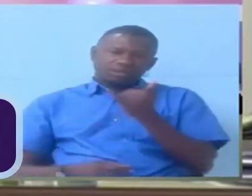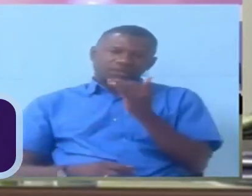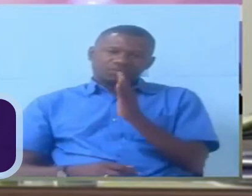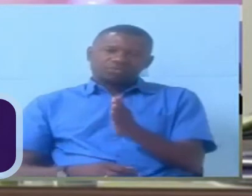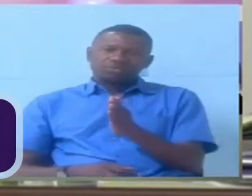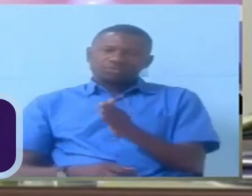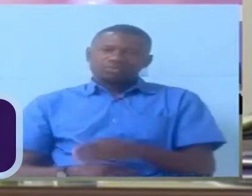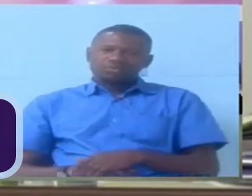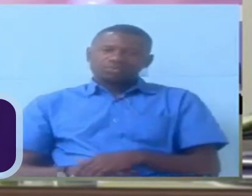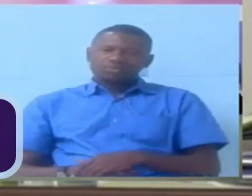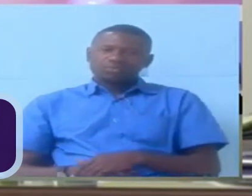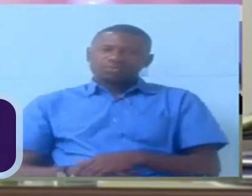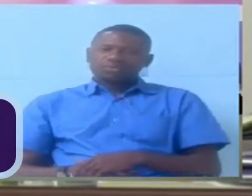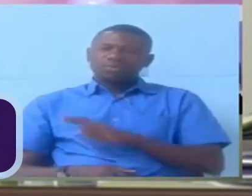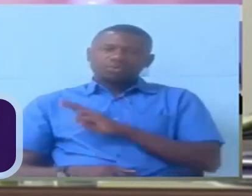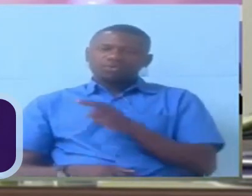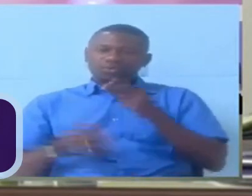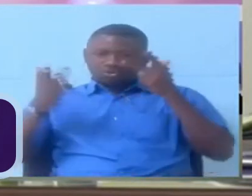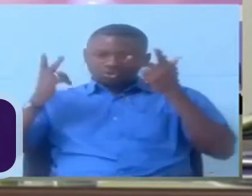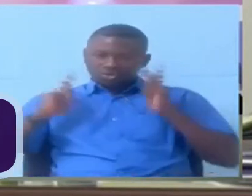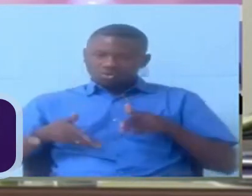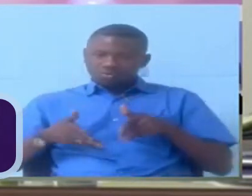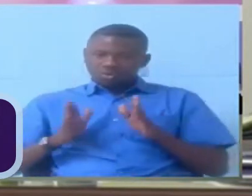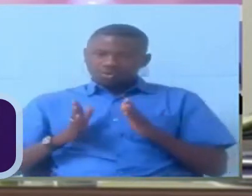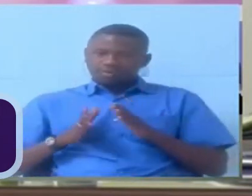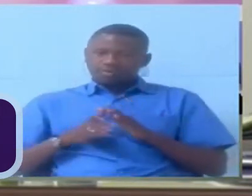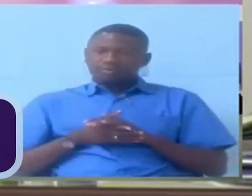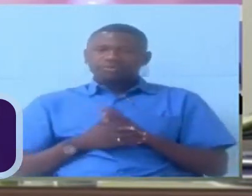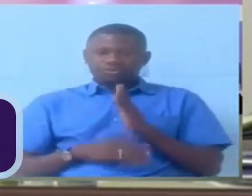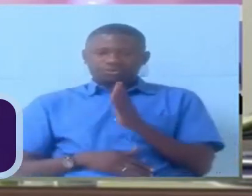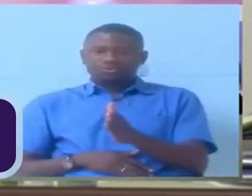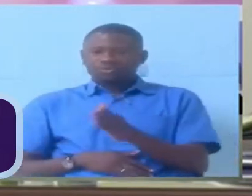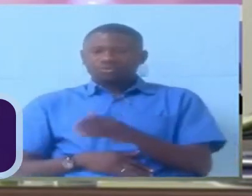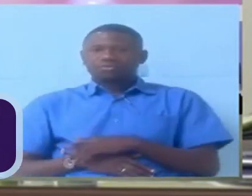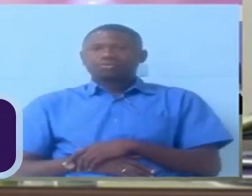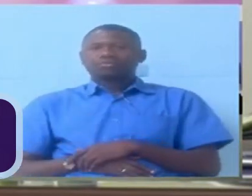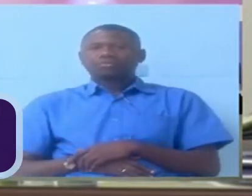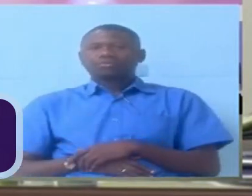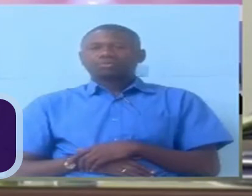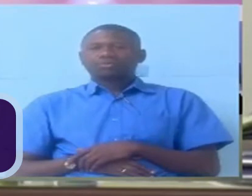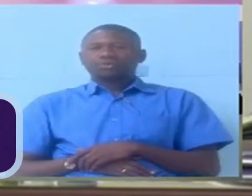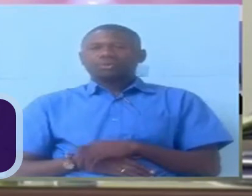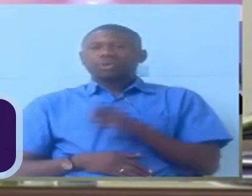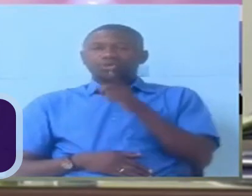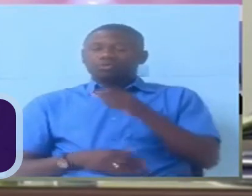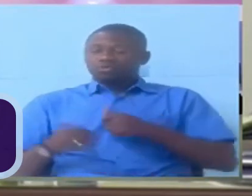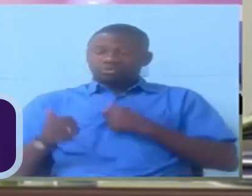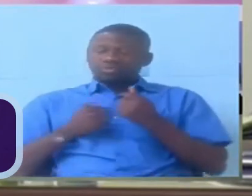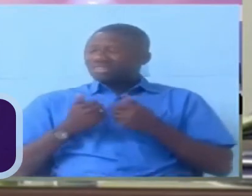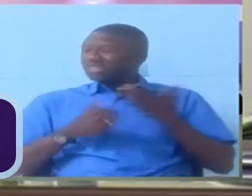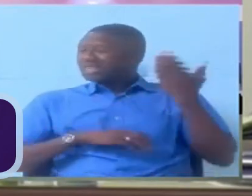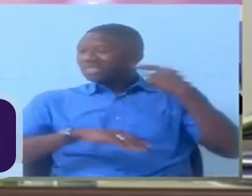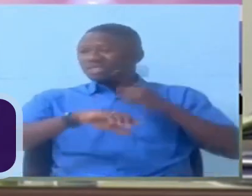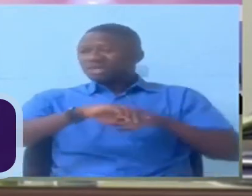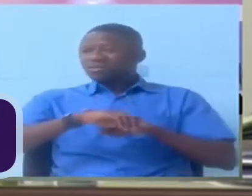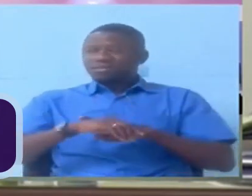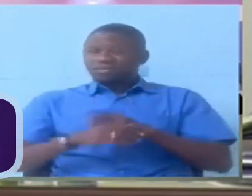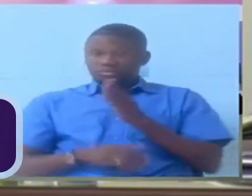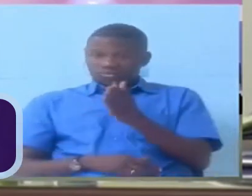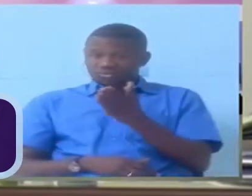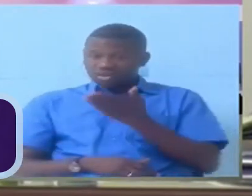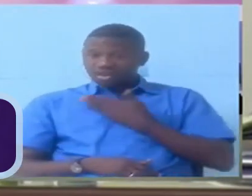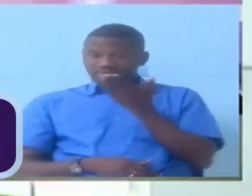Which is a good thing. Would you disagree? It is a very good thing and is commendable on the side of the command.